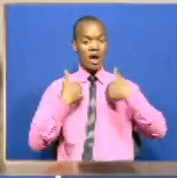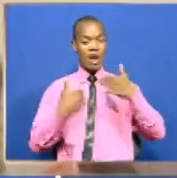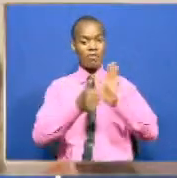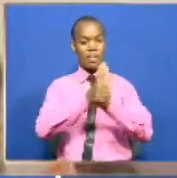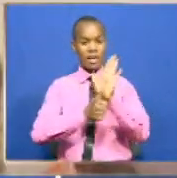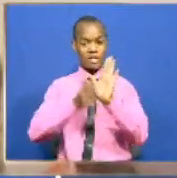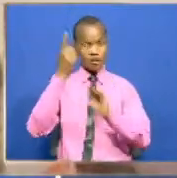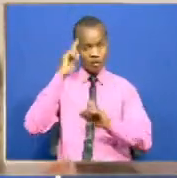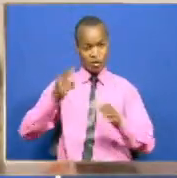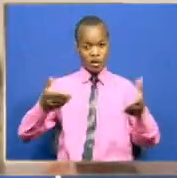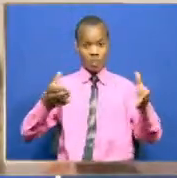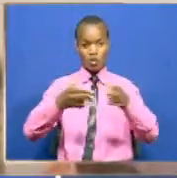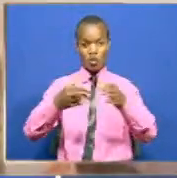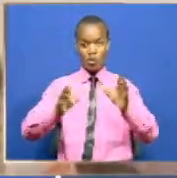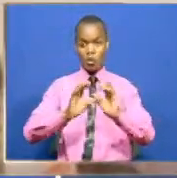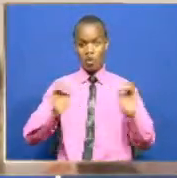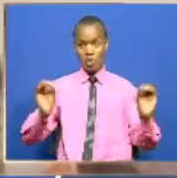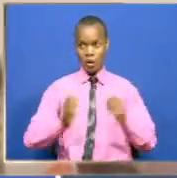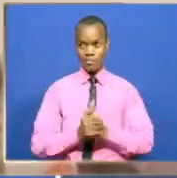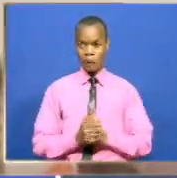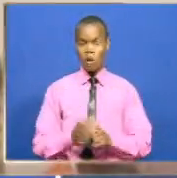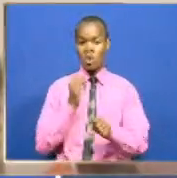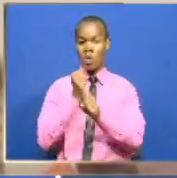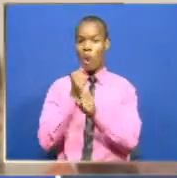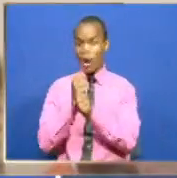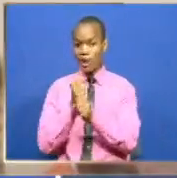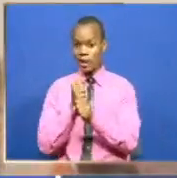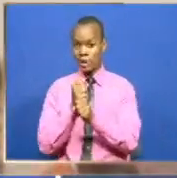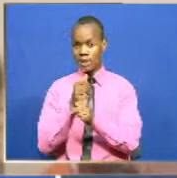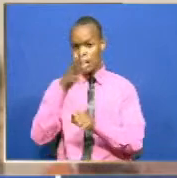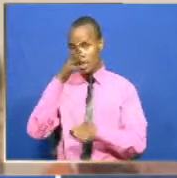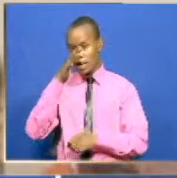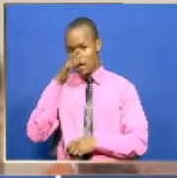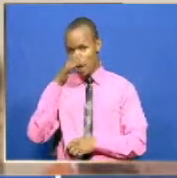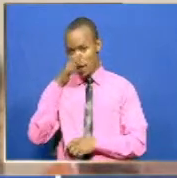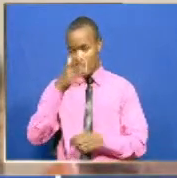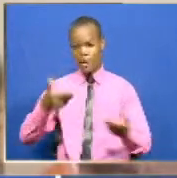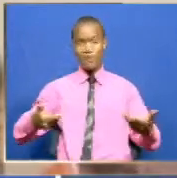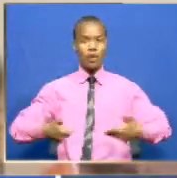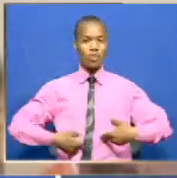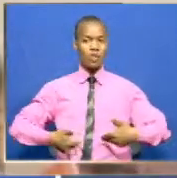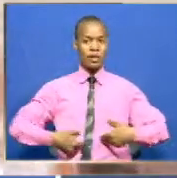youth. Kazi yake ni kudanganya vijana, kupatia handouts,